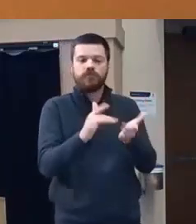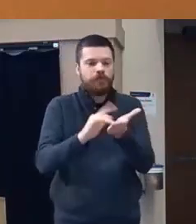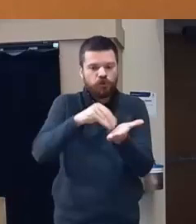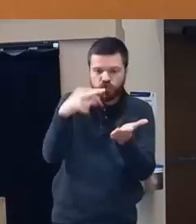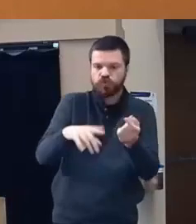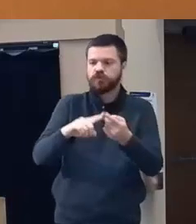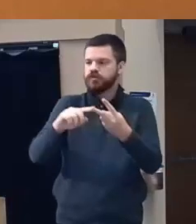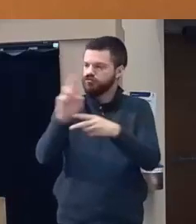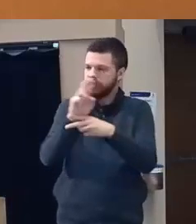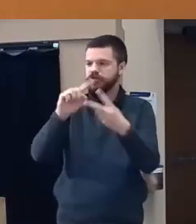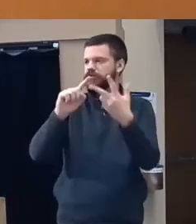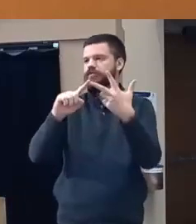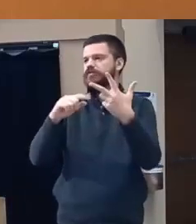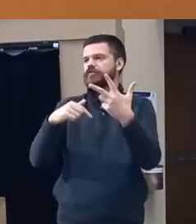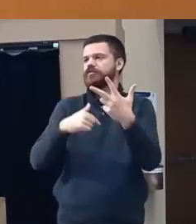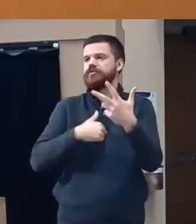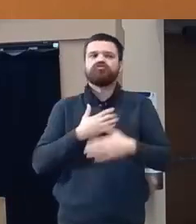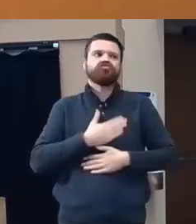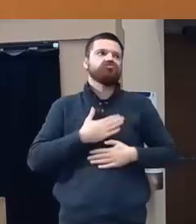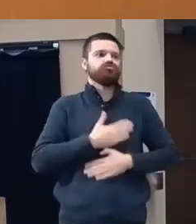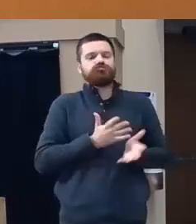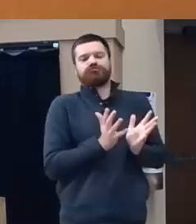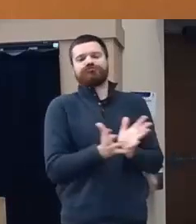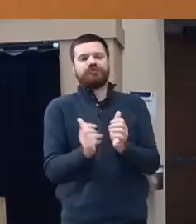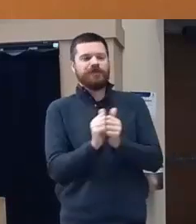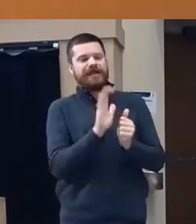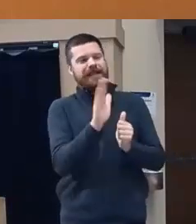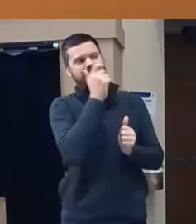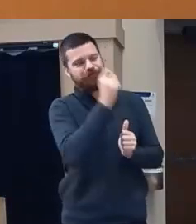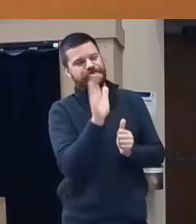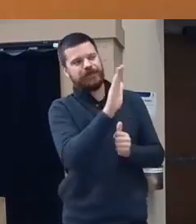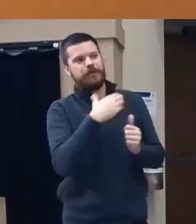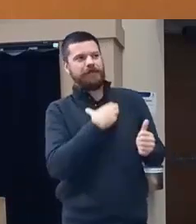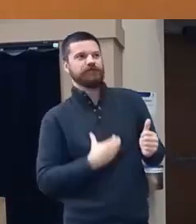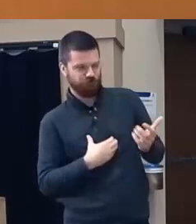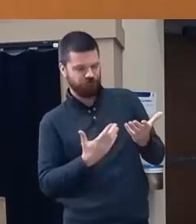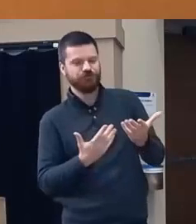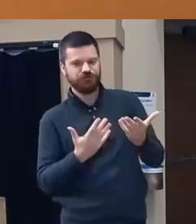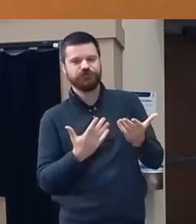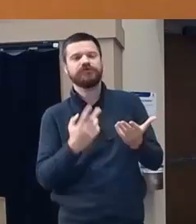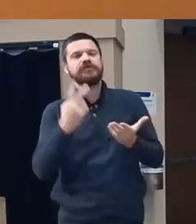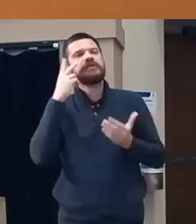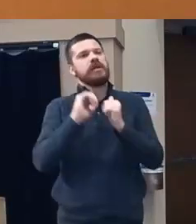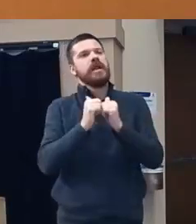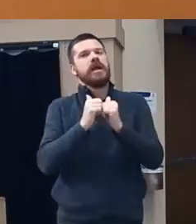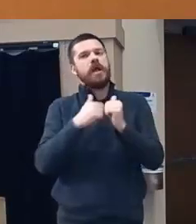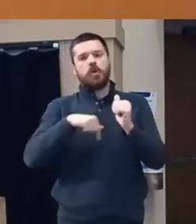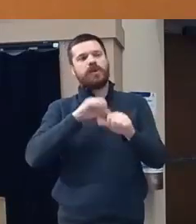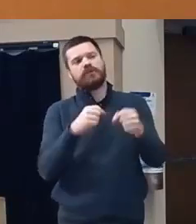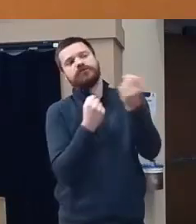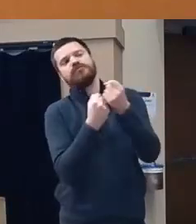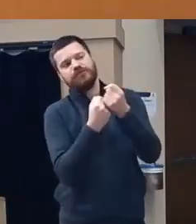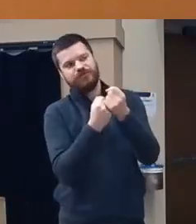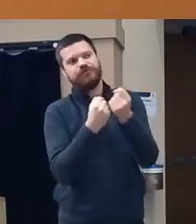students, residents. I enjoy talking with them about their interests and their passions, and seeing how we can support that